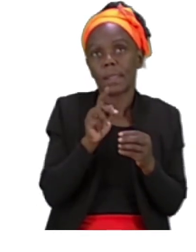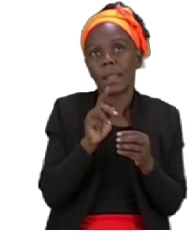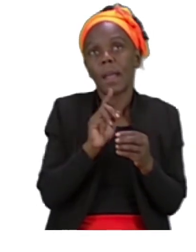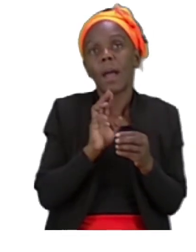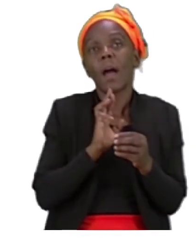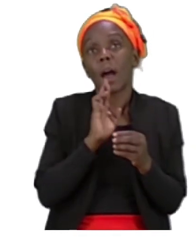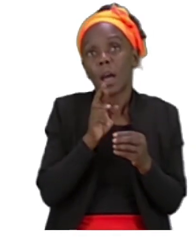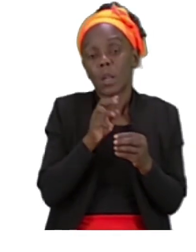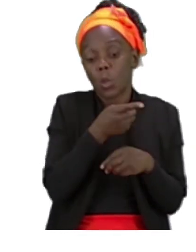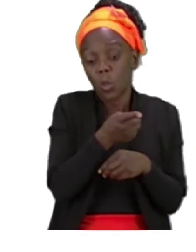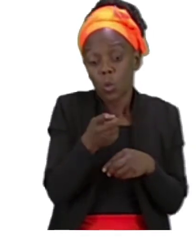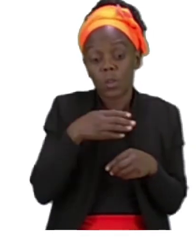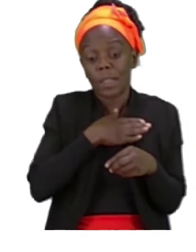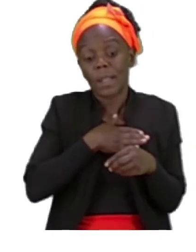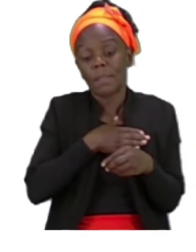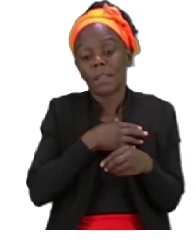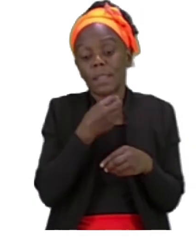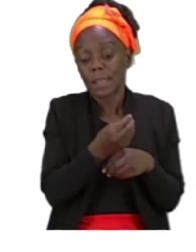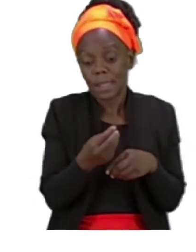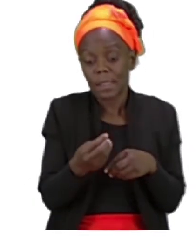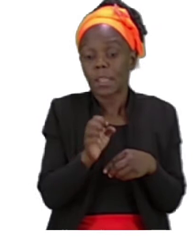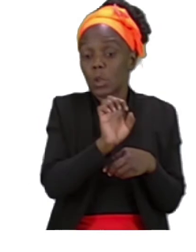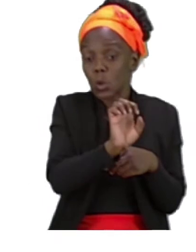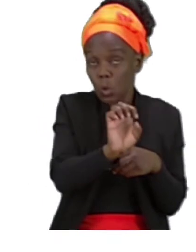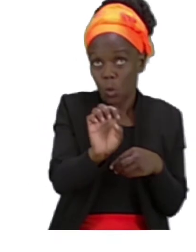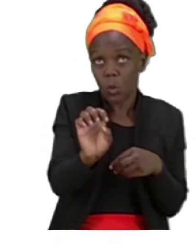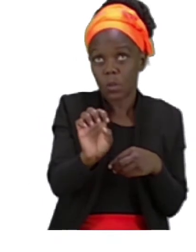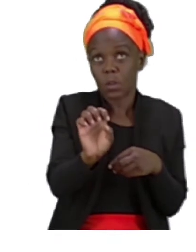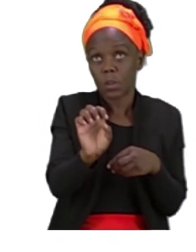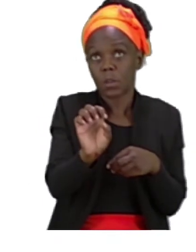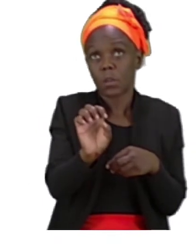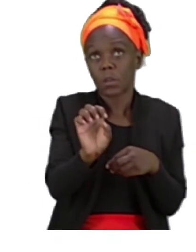those lovely kids yours?